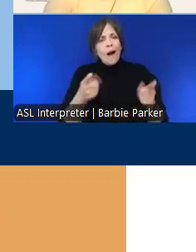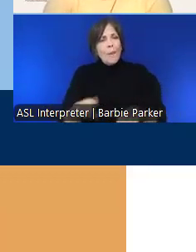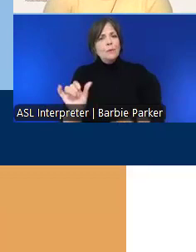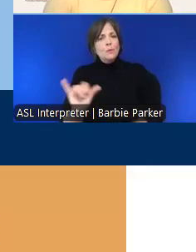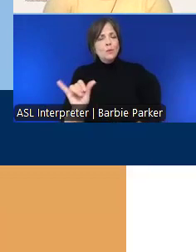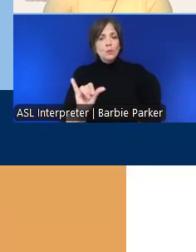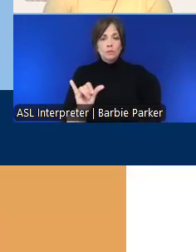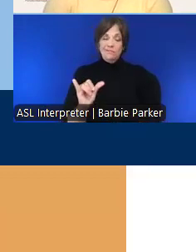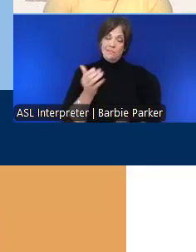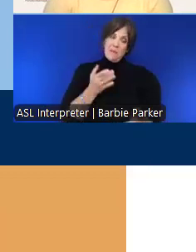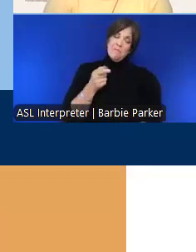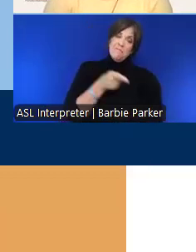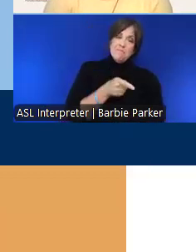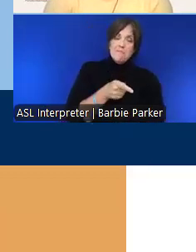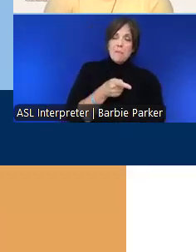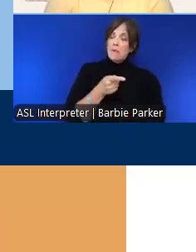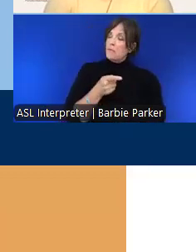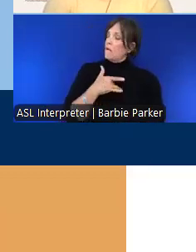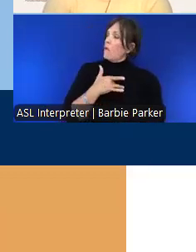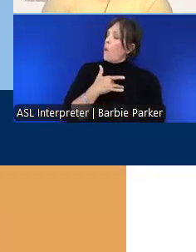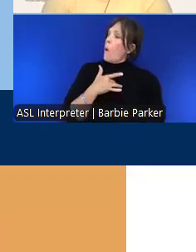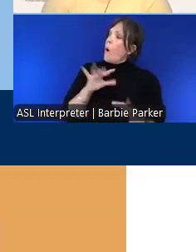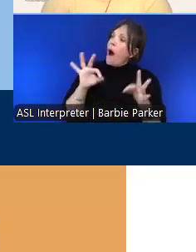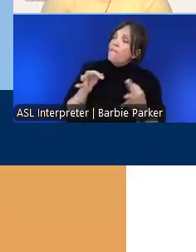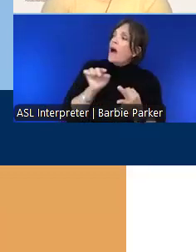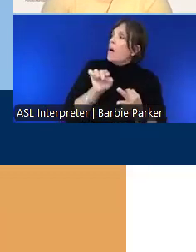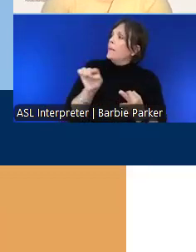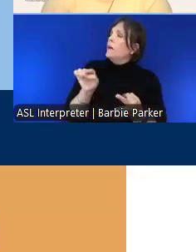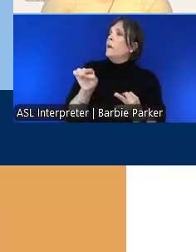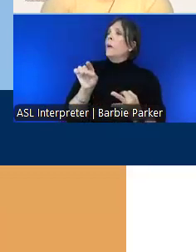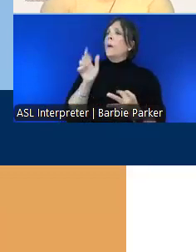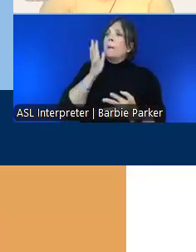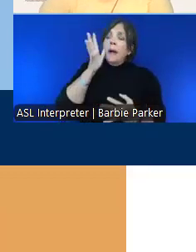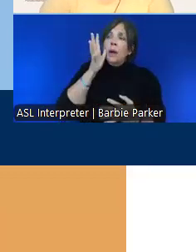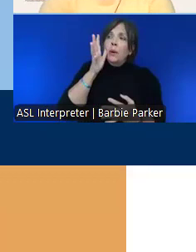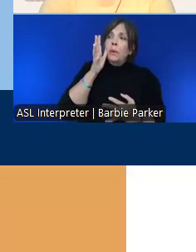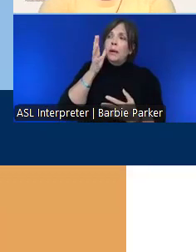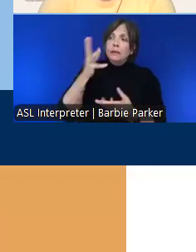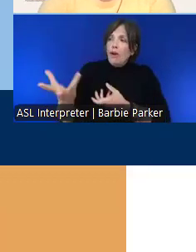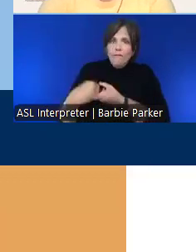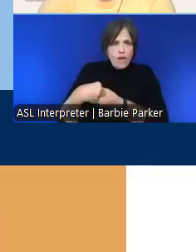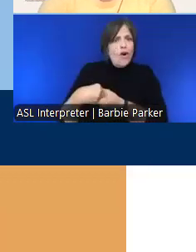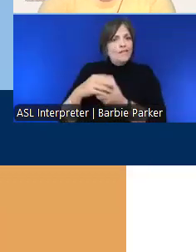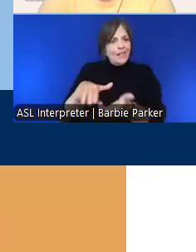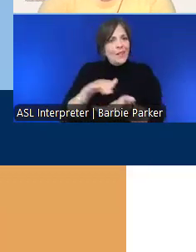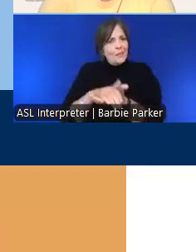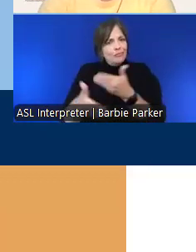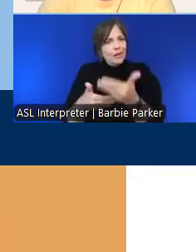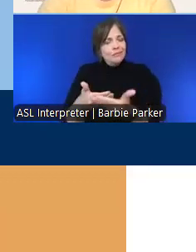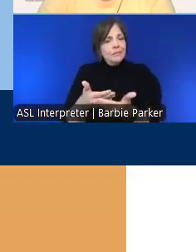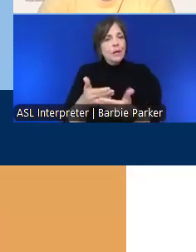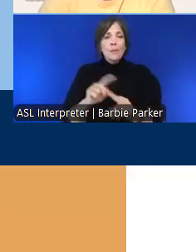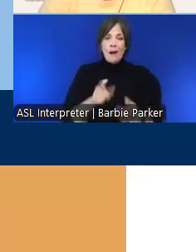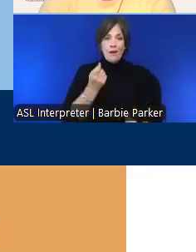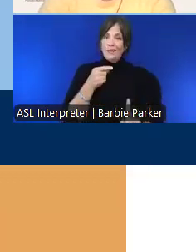are, okay with family or parents being involved in a marriage process, but